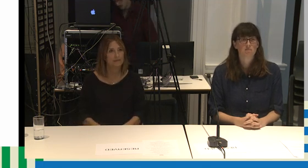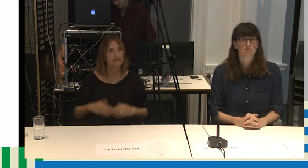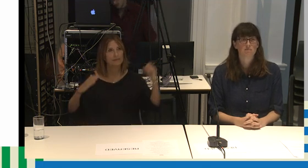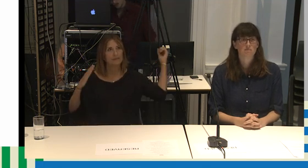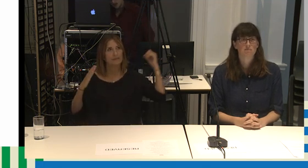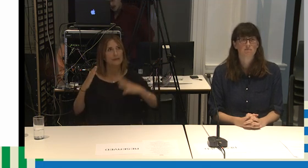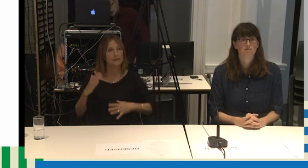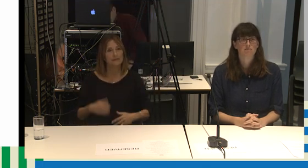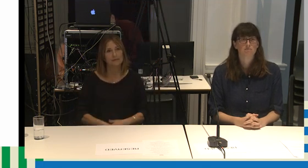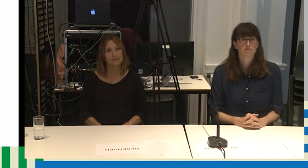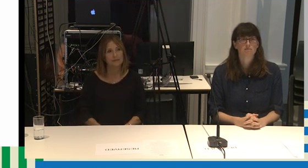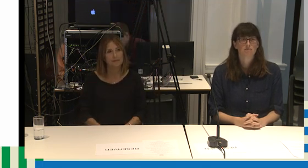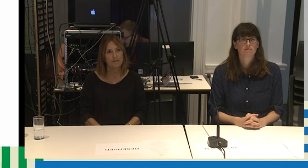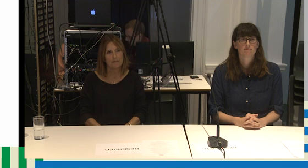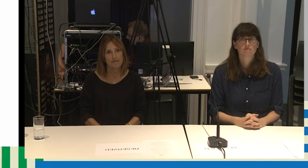atrium.